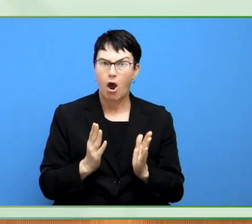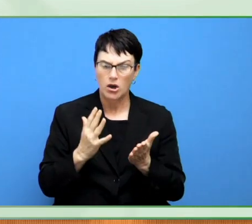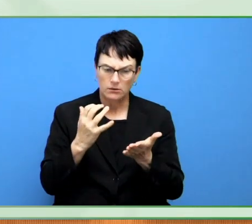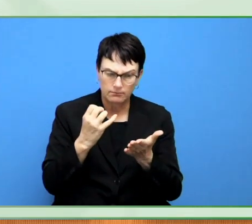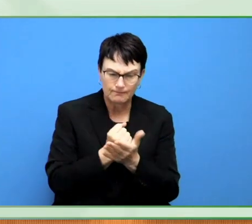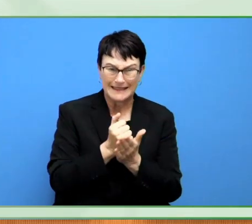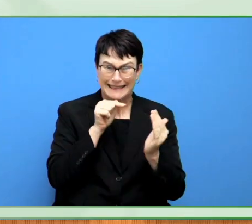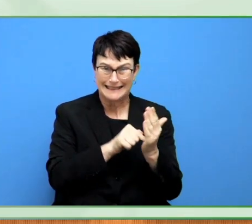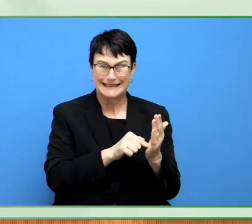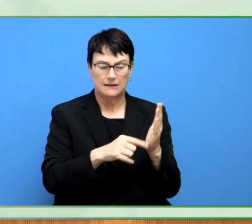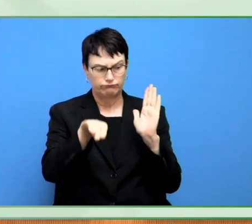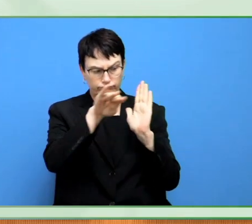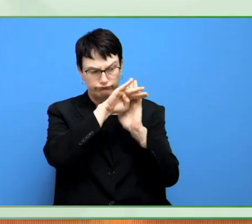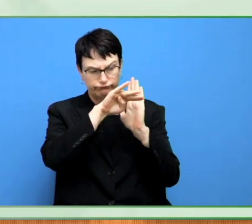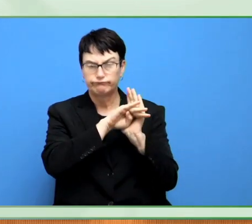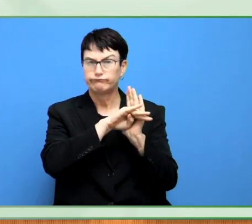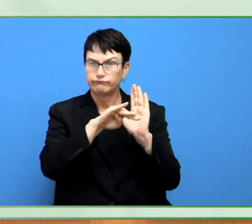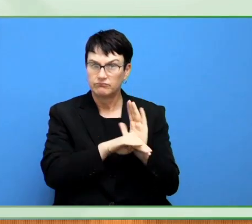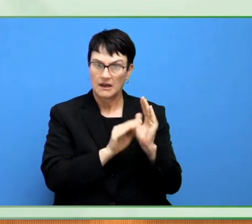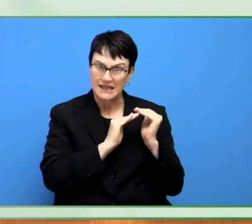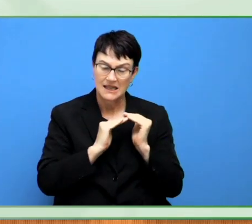international telephone code,